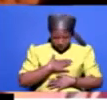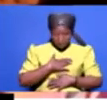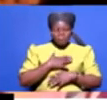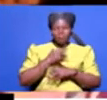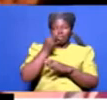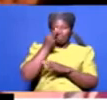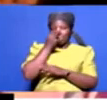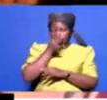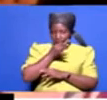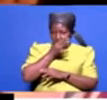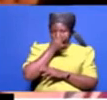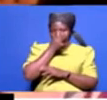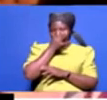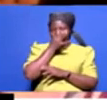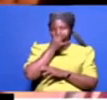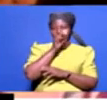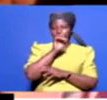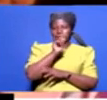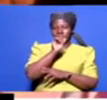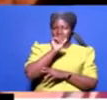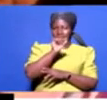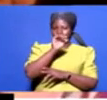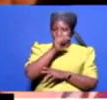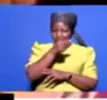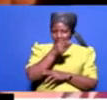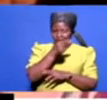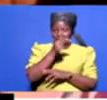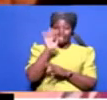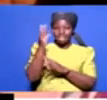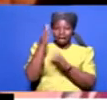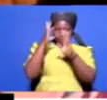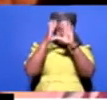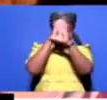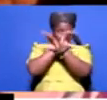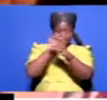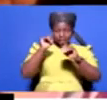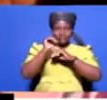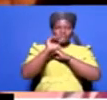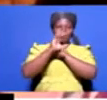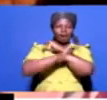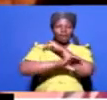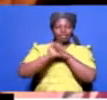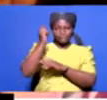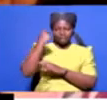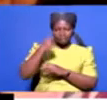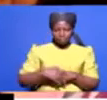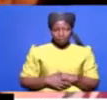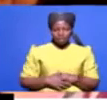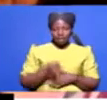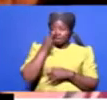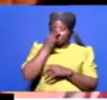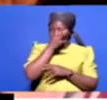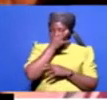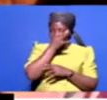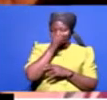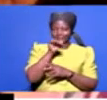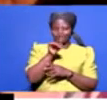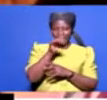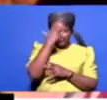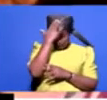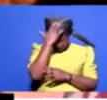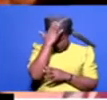Kibaki, CGH, Third President of Kenya. That Mwai Kibaki was a humble man